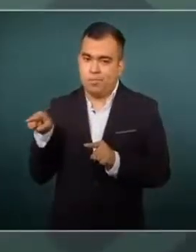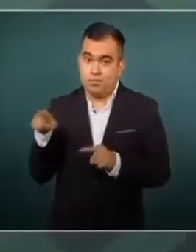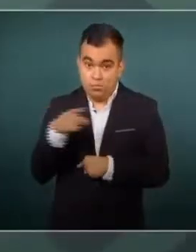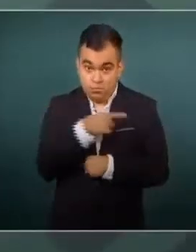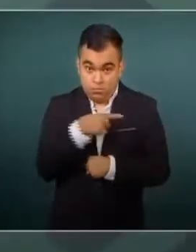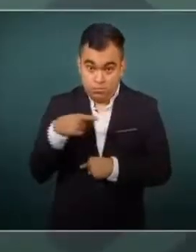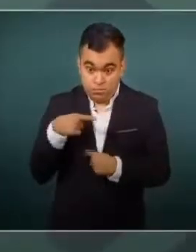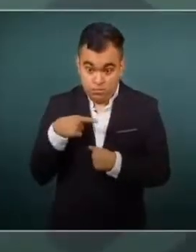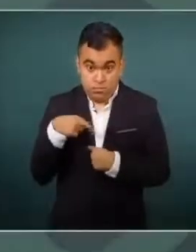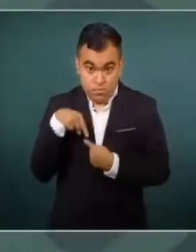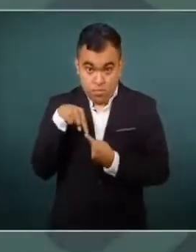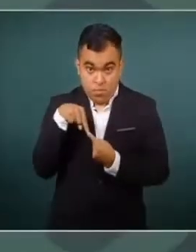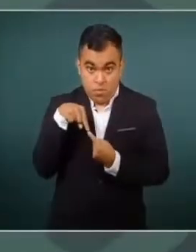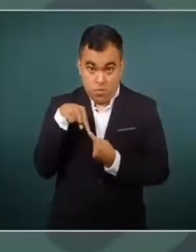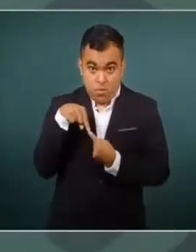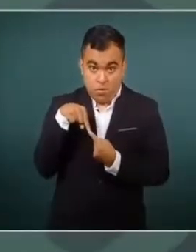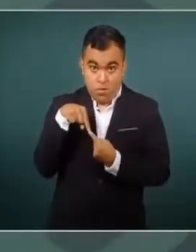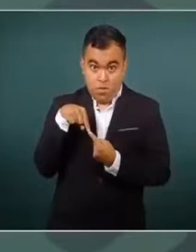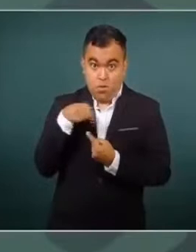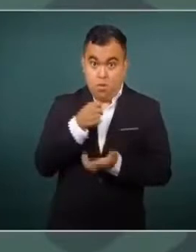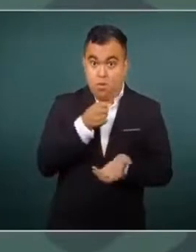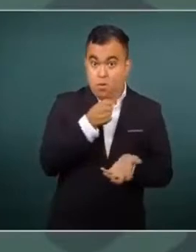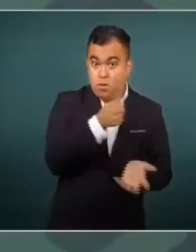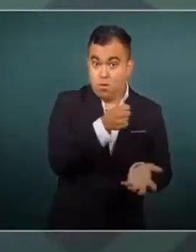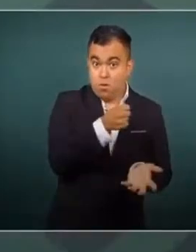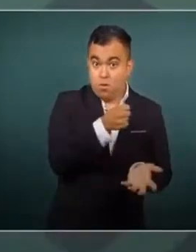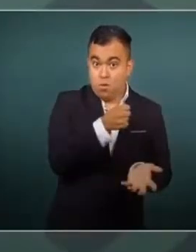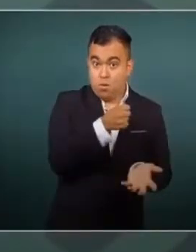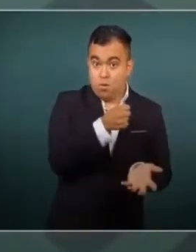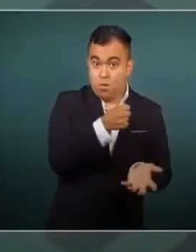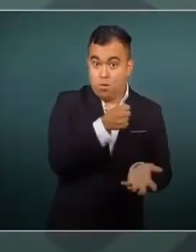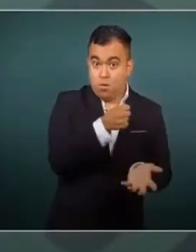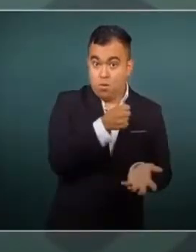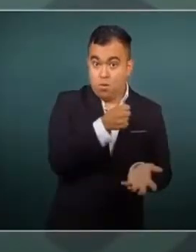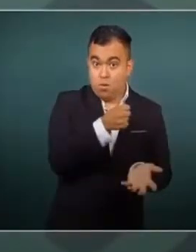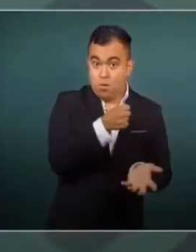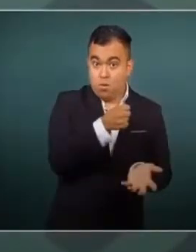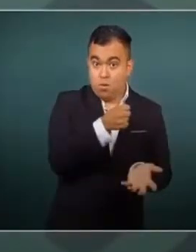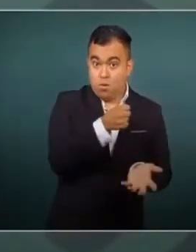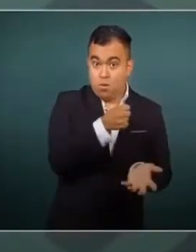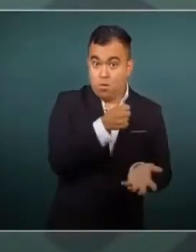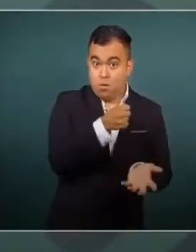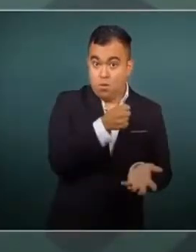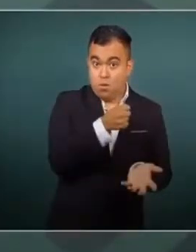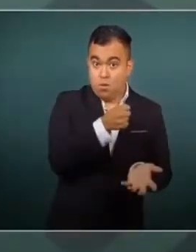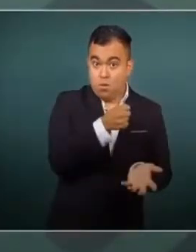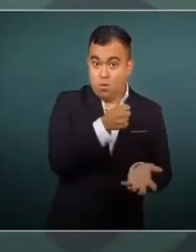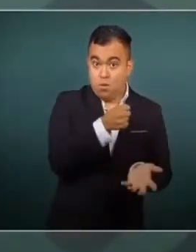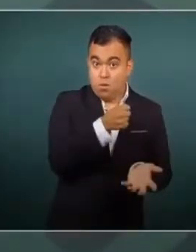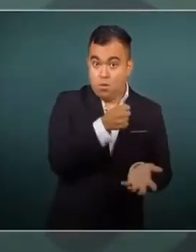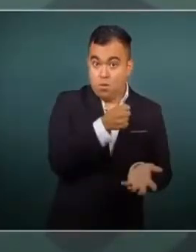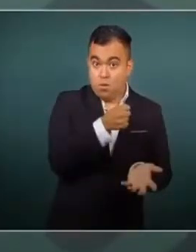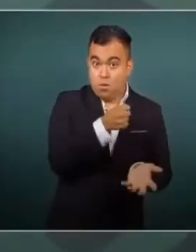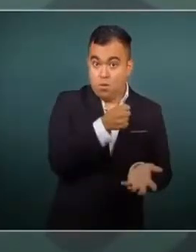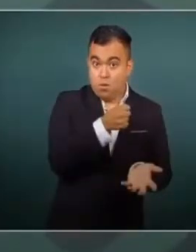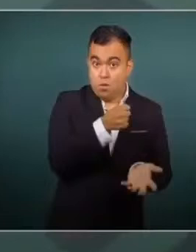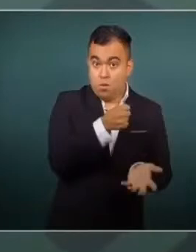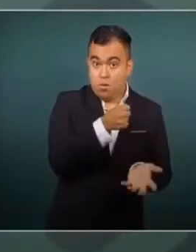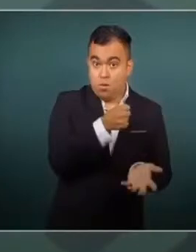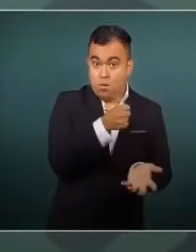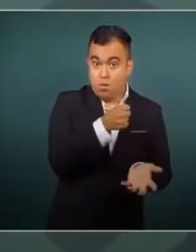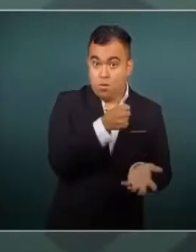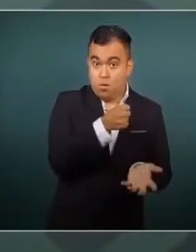destinar a pagar a medios de comunicación. And he says the public debt cannot be paid